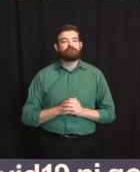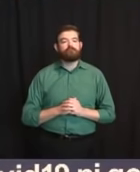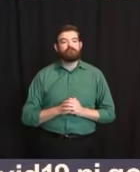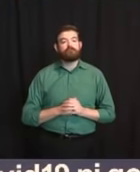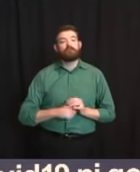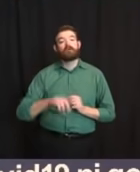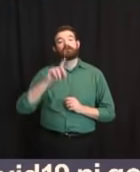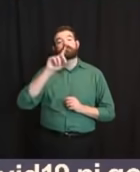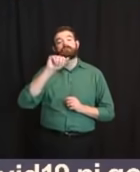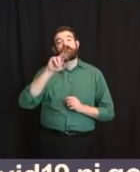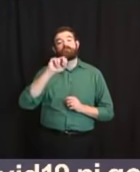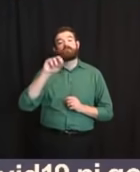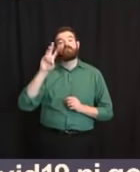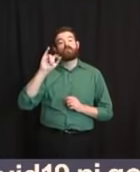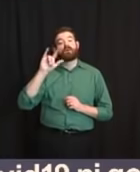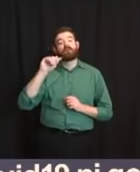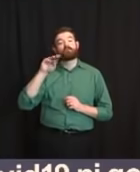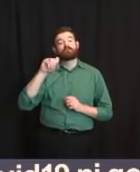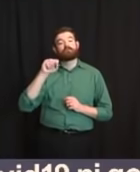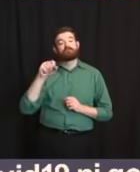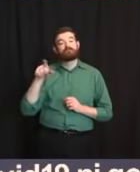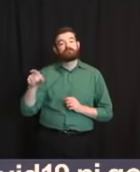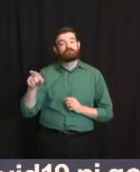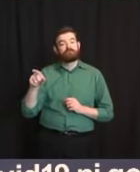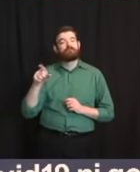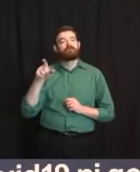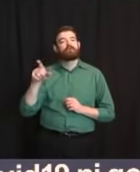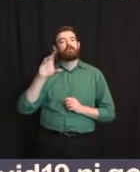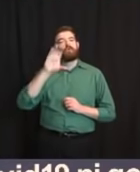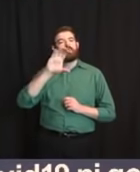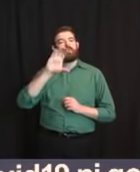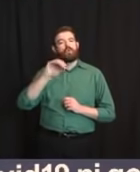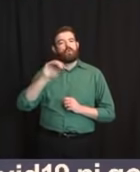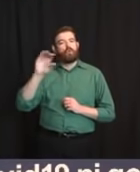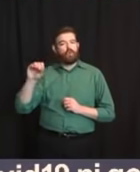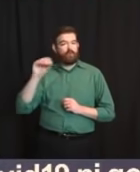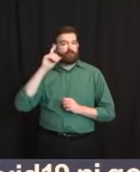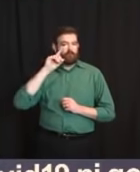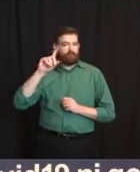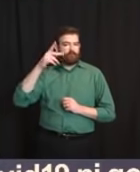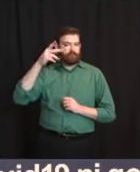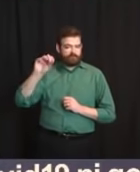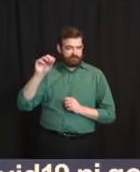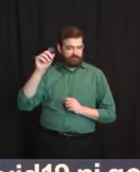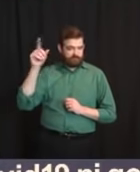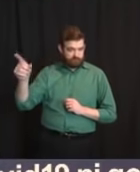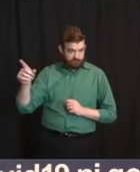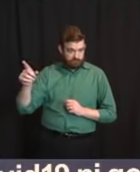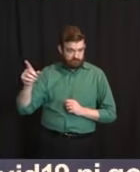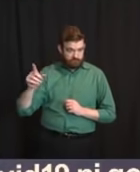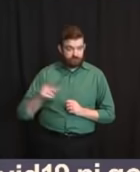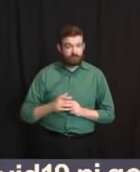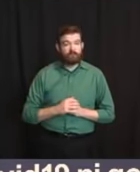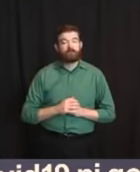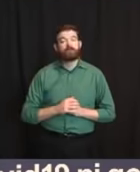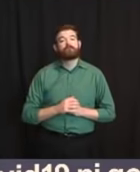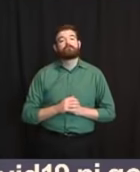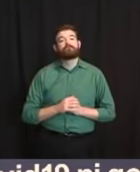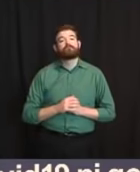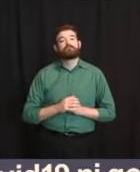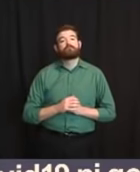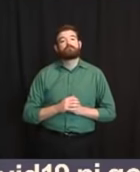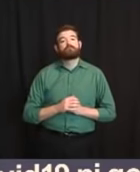General is the highest ranking person there, the person who's running this operation day in and day out is